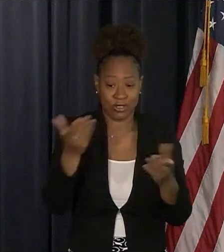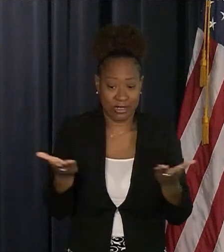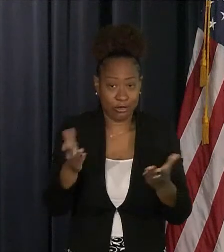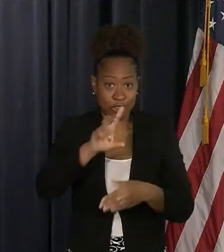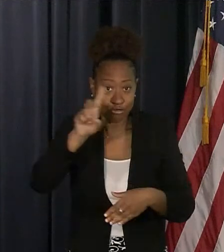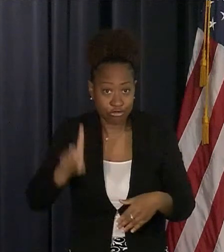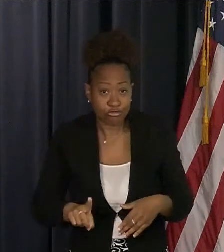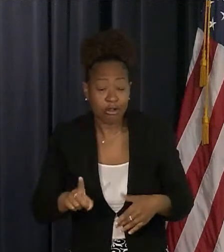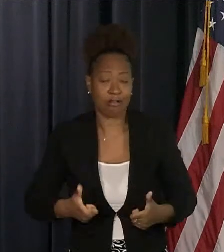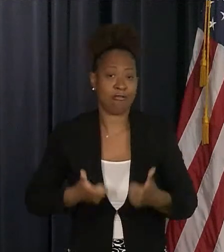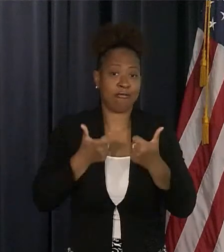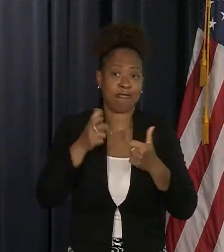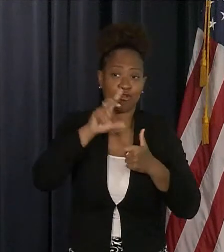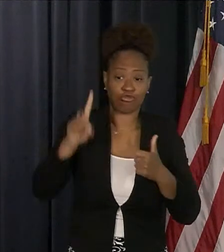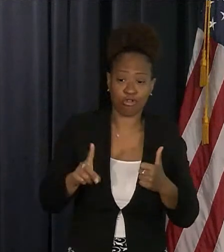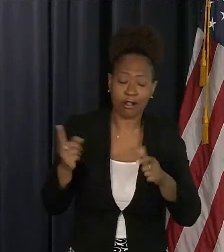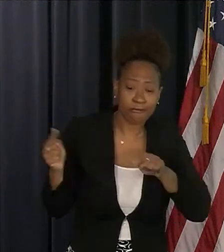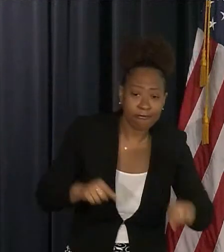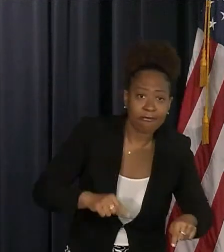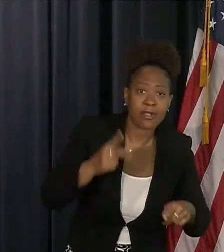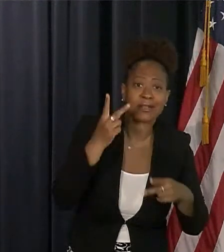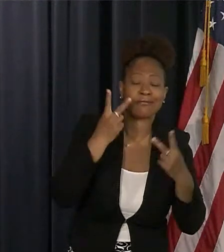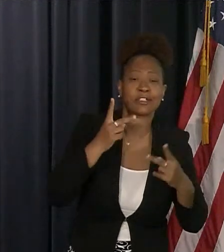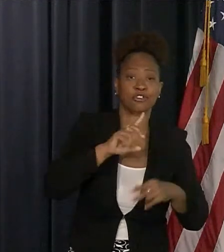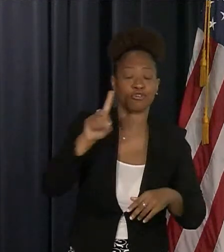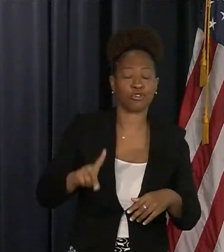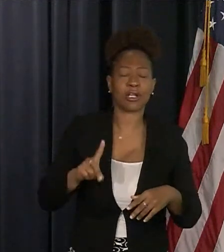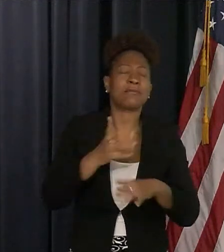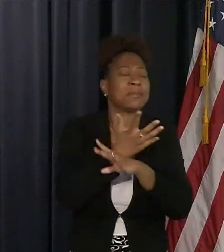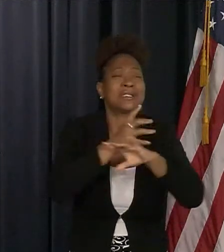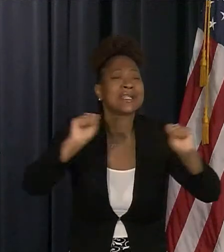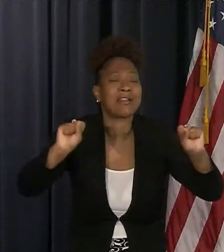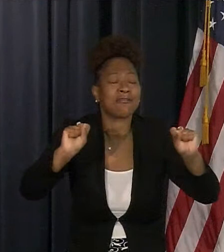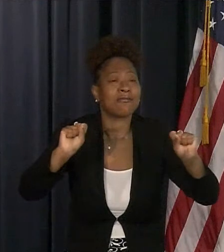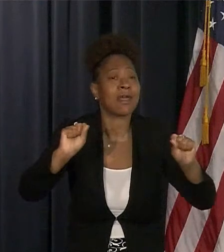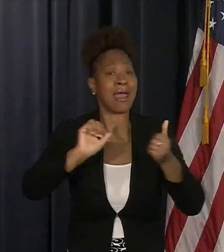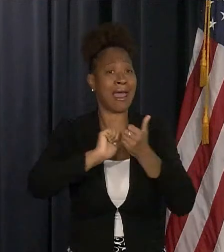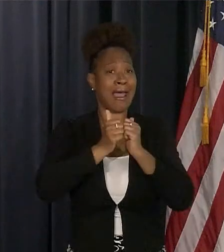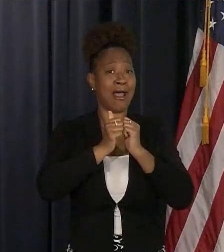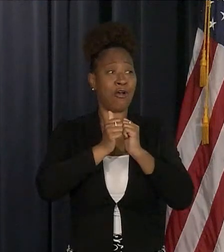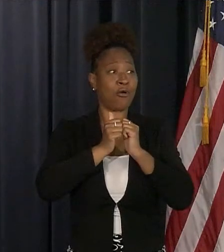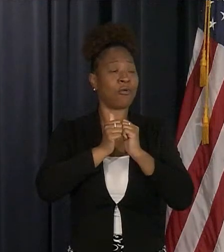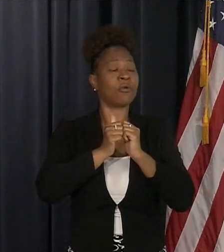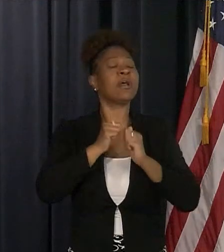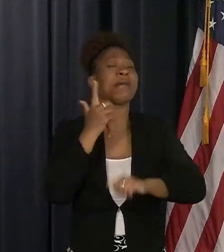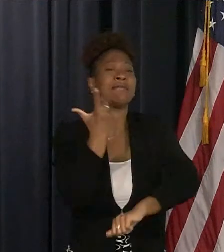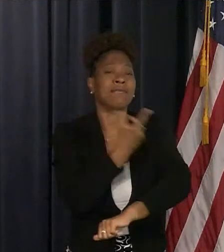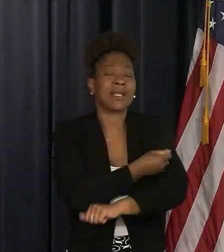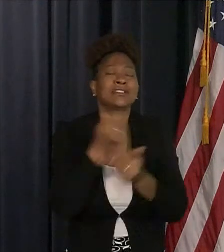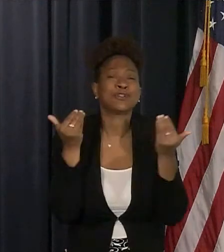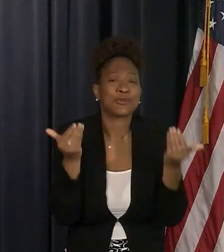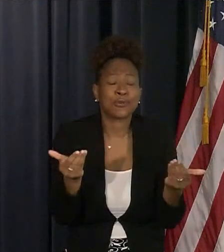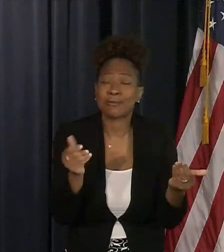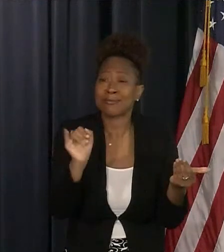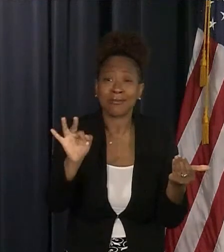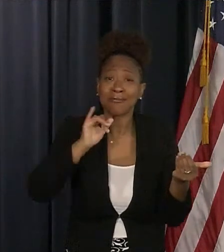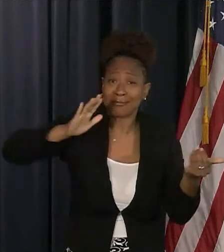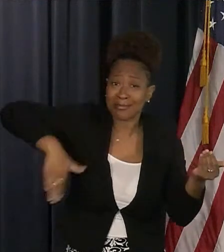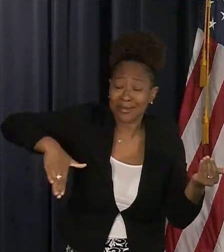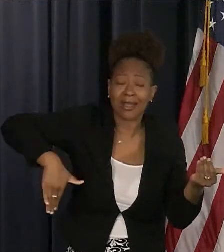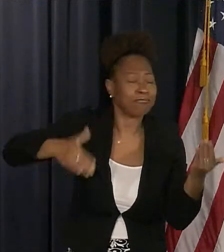take every precaution to stay safe, and the best thing that you can do is to get vaccinated if you haven't already done